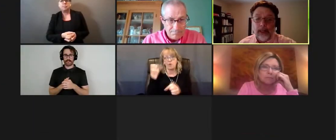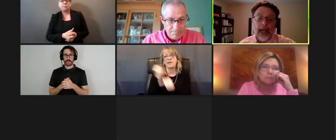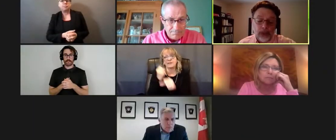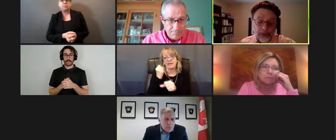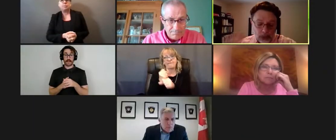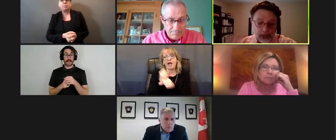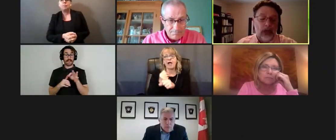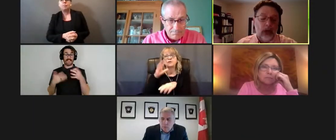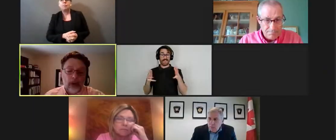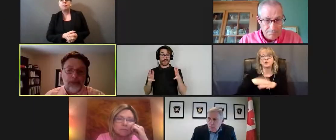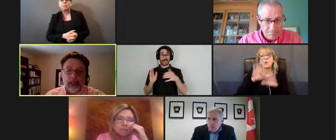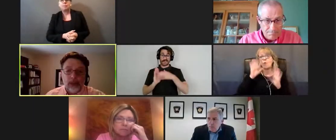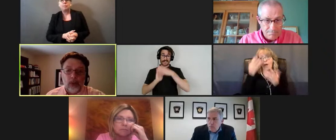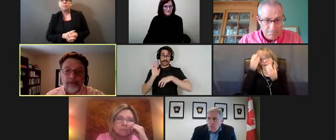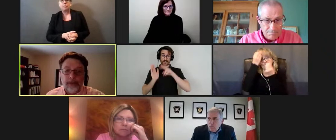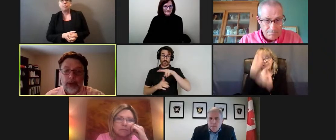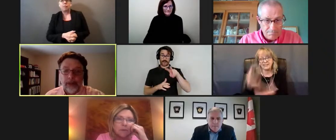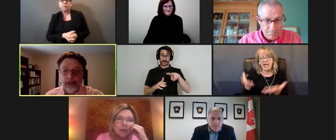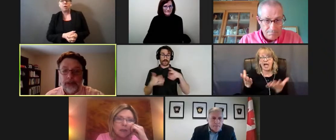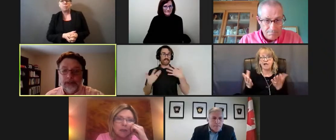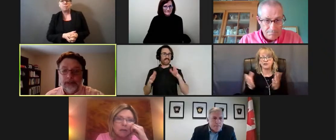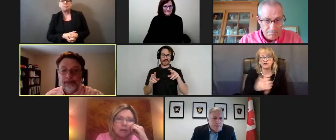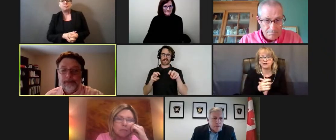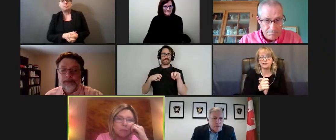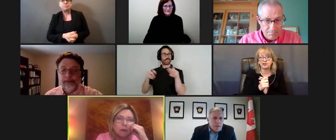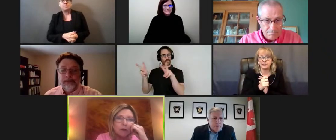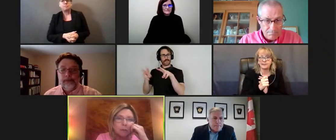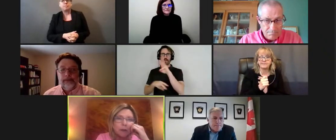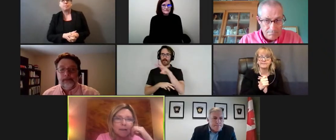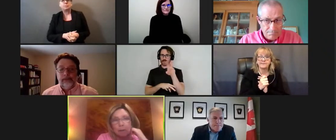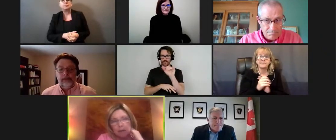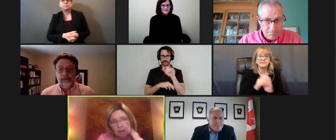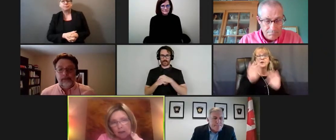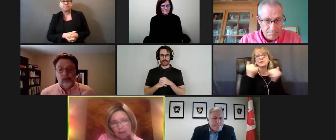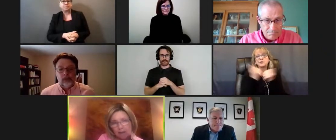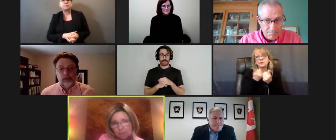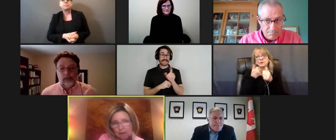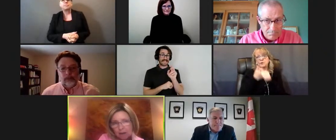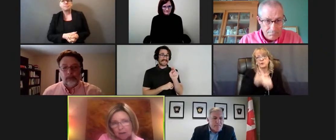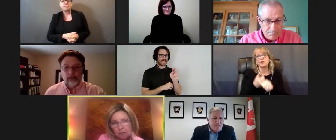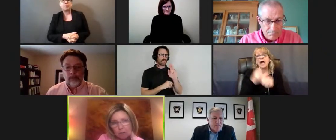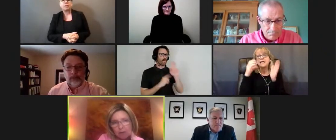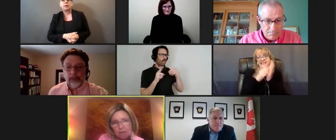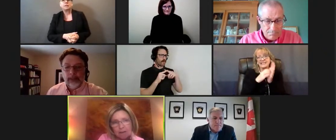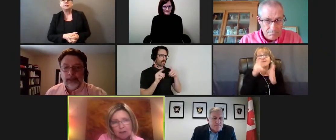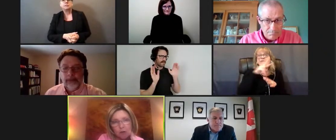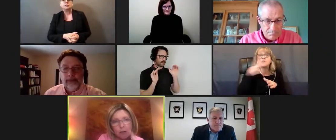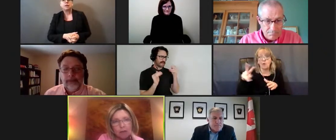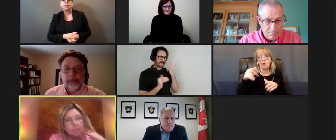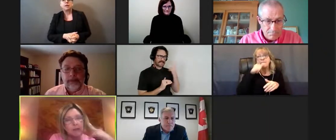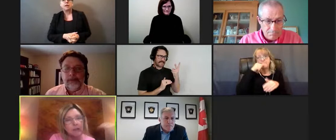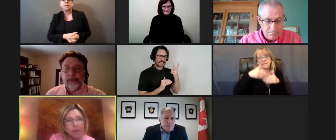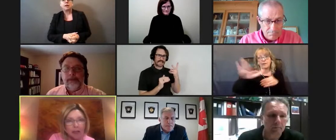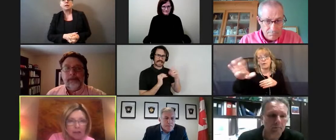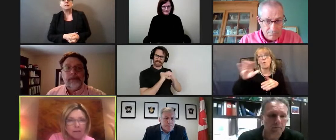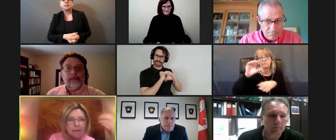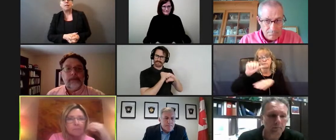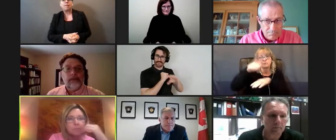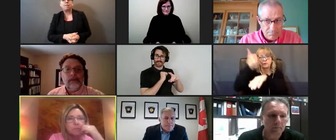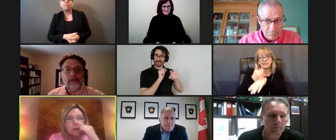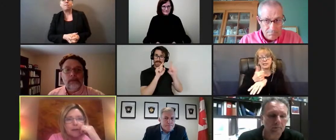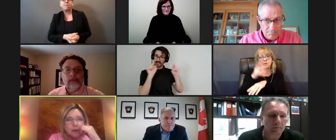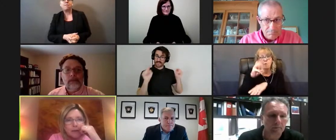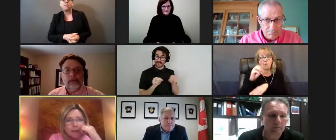done in the past, we posted on our website as well for reference. So when could we expect to get some signage? Because I know I've had